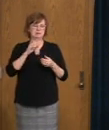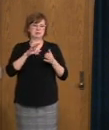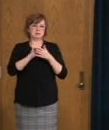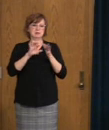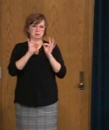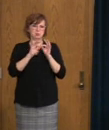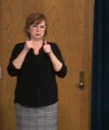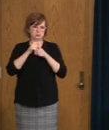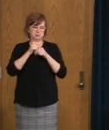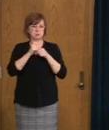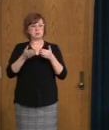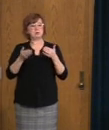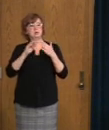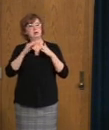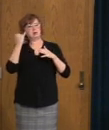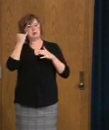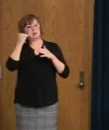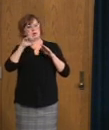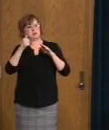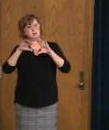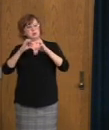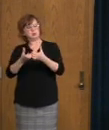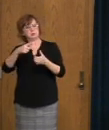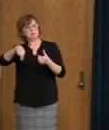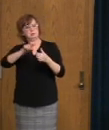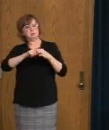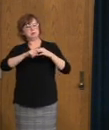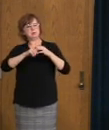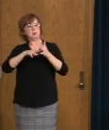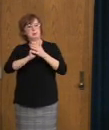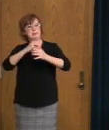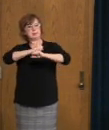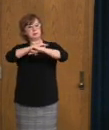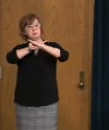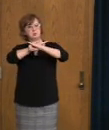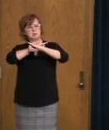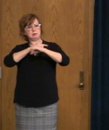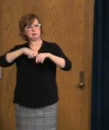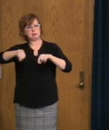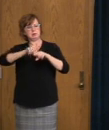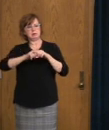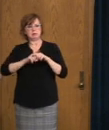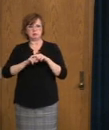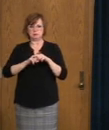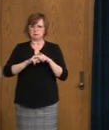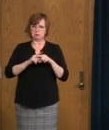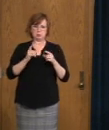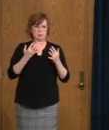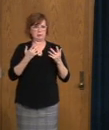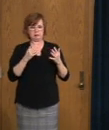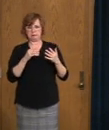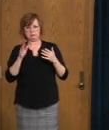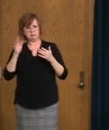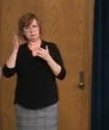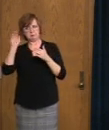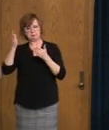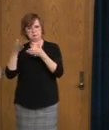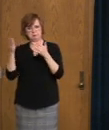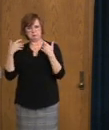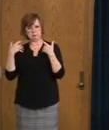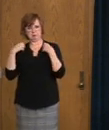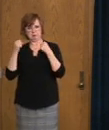it's important for you to wait for public health to see if you can come off isolation at 10 days, or you may require a longer period of